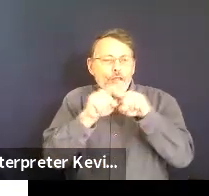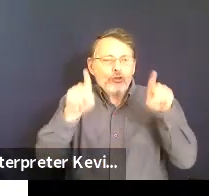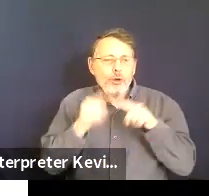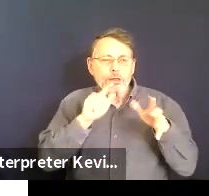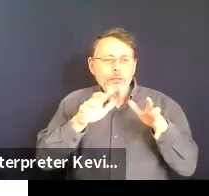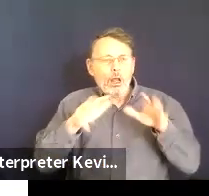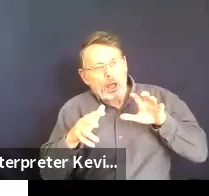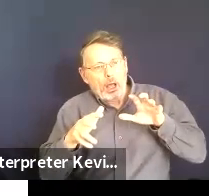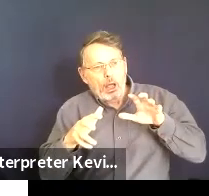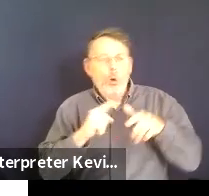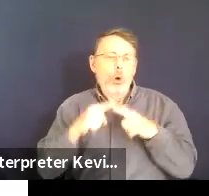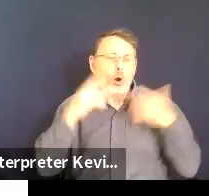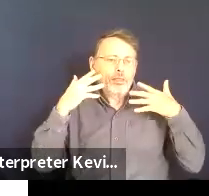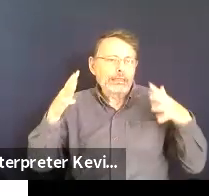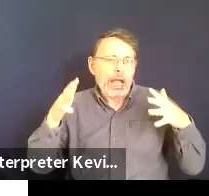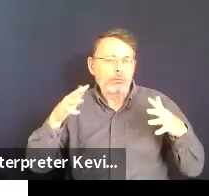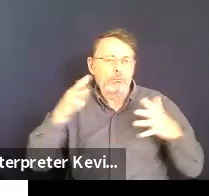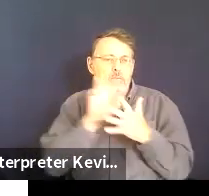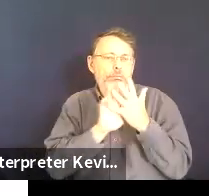the sound and audio are not meeting up.